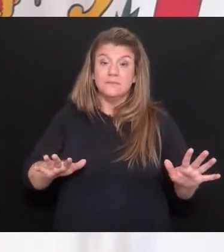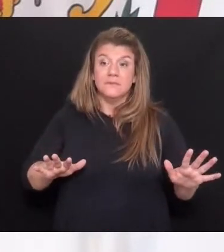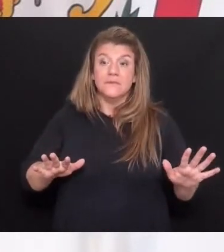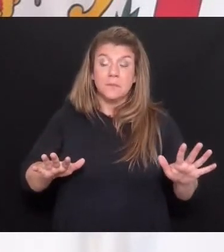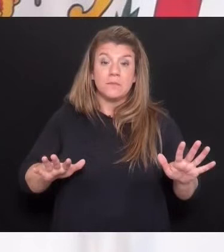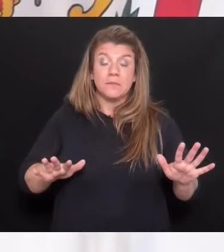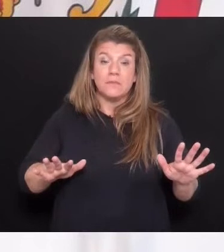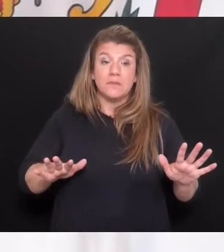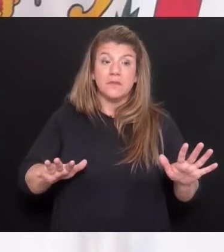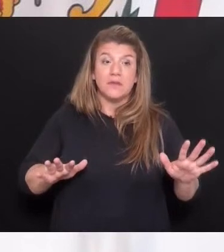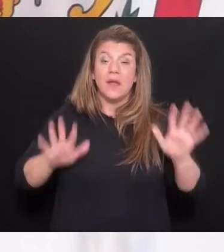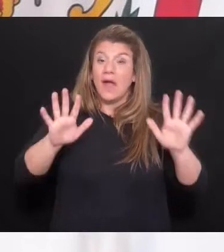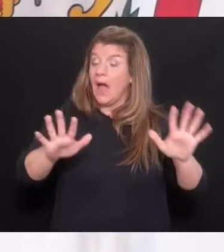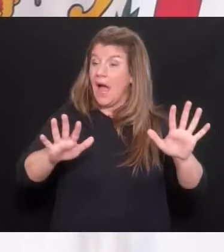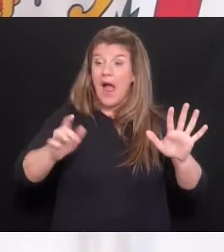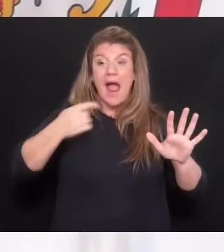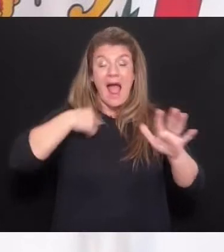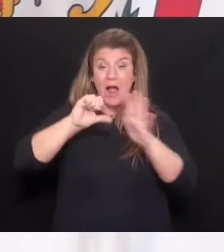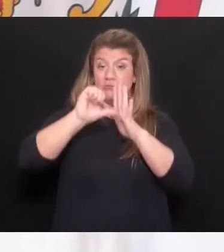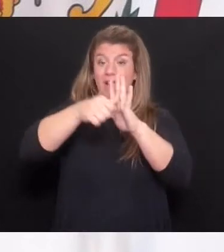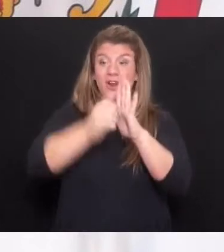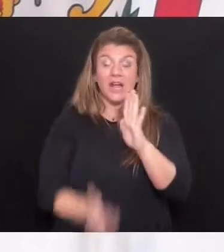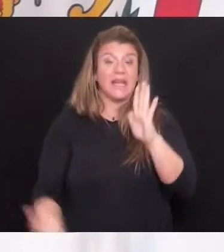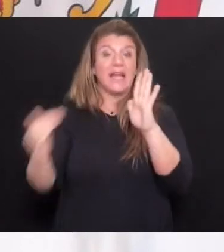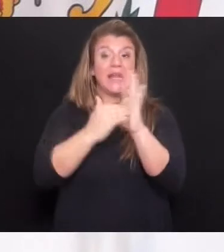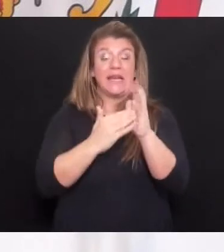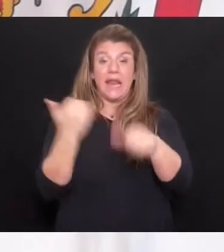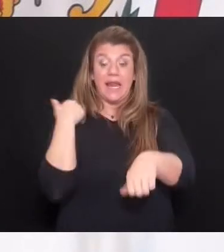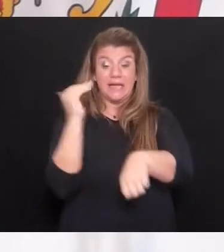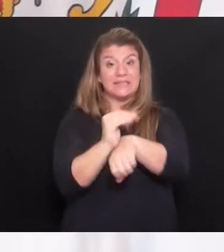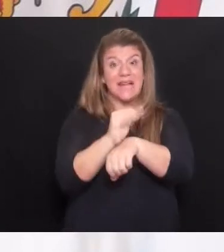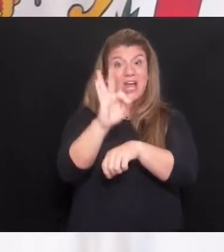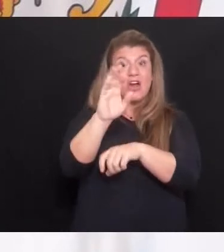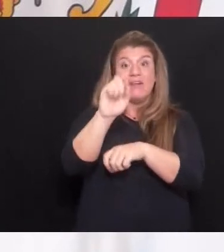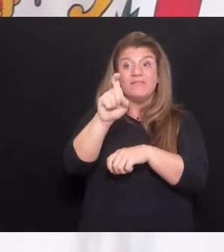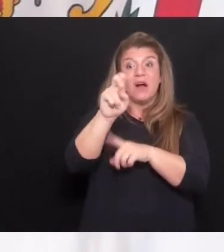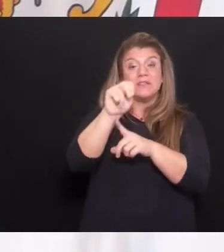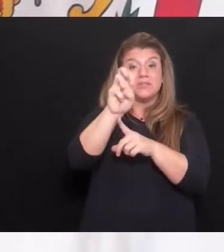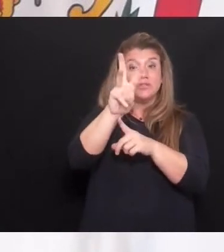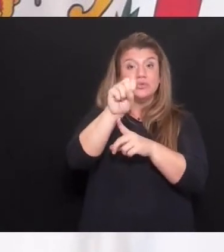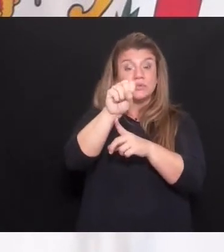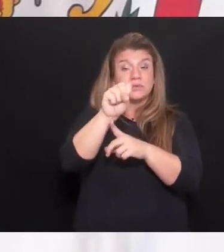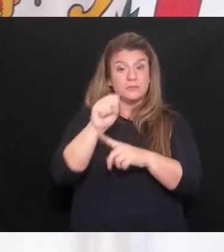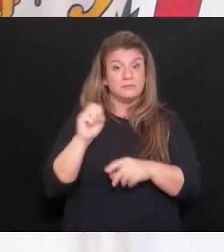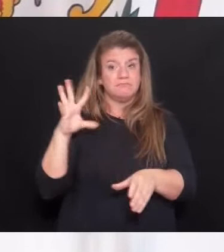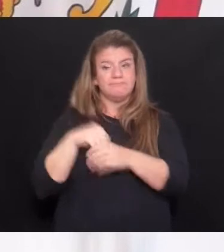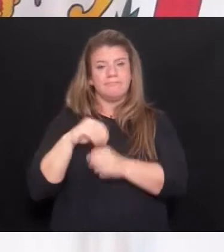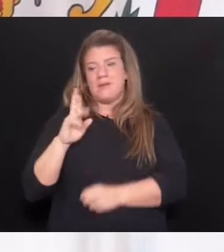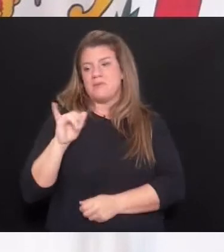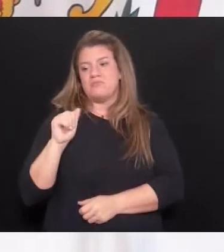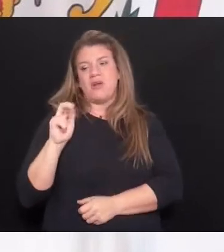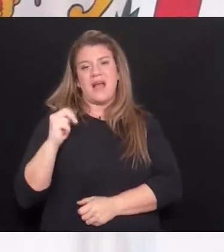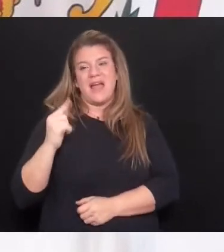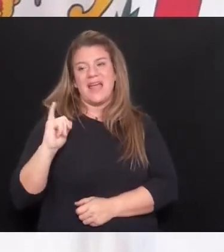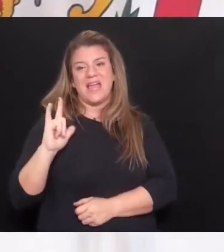I reiterated it again last night on Fox News with Brian Kilmeade. And absolutely, with all in